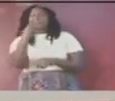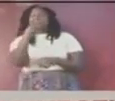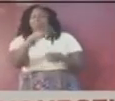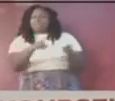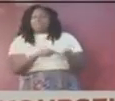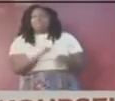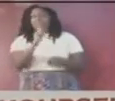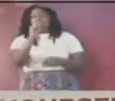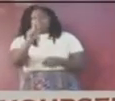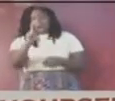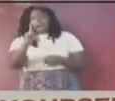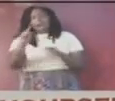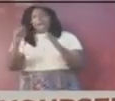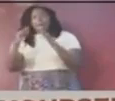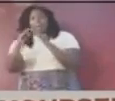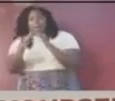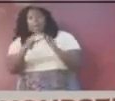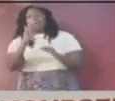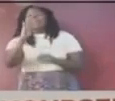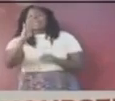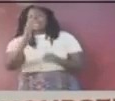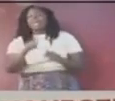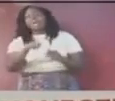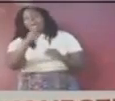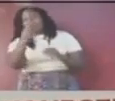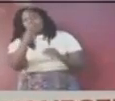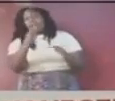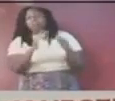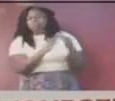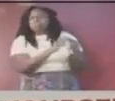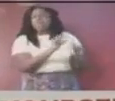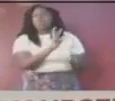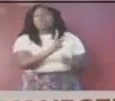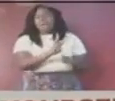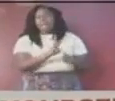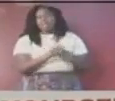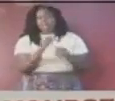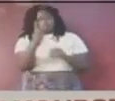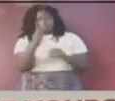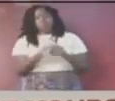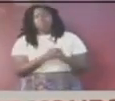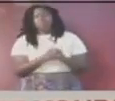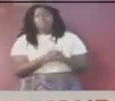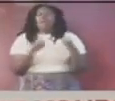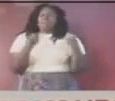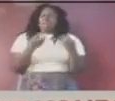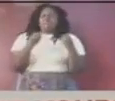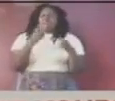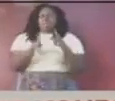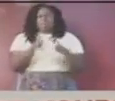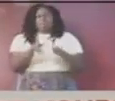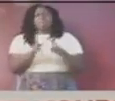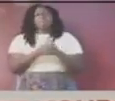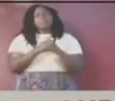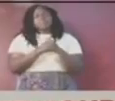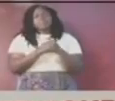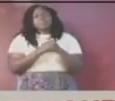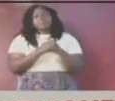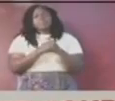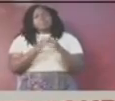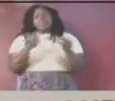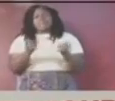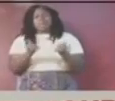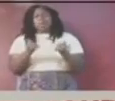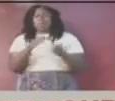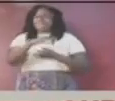and 1 in Wuhan, and then the Sinovac. A lot of commentators are commingling